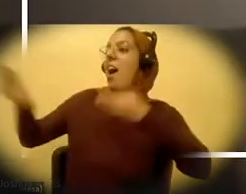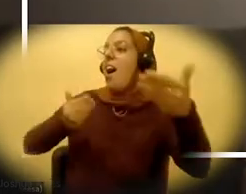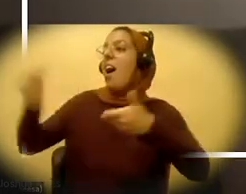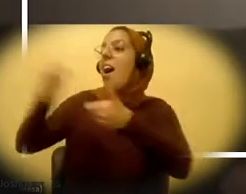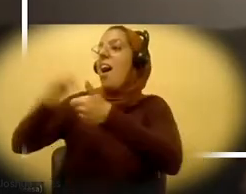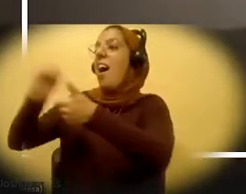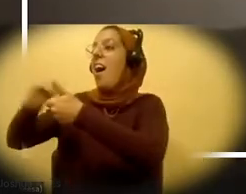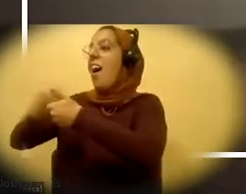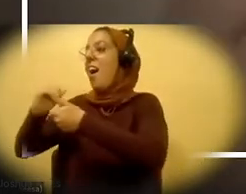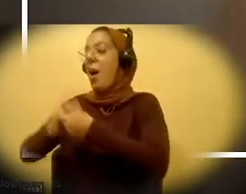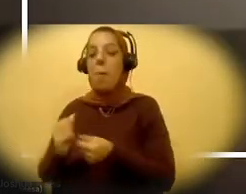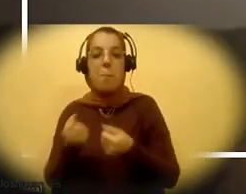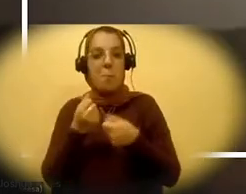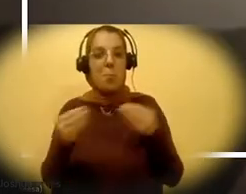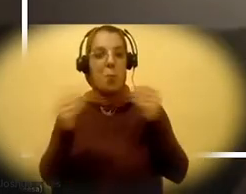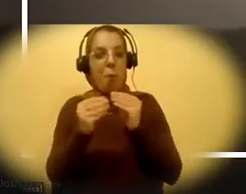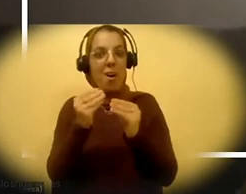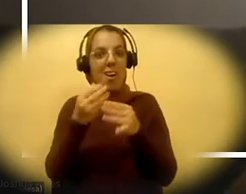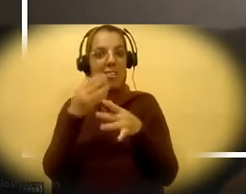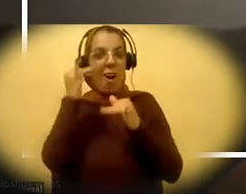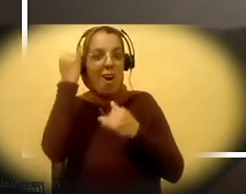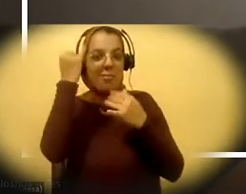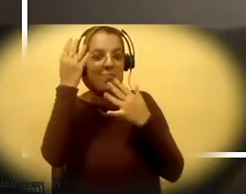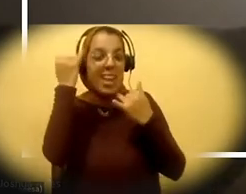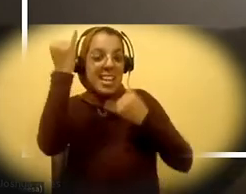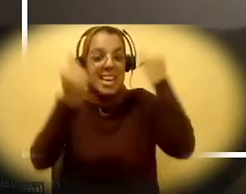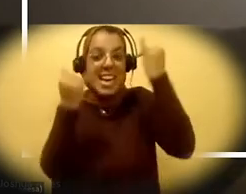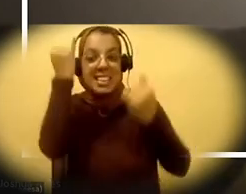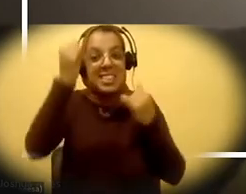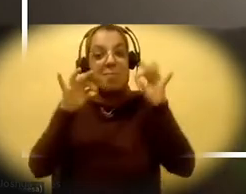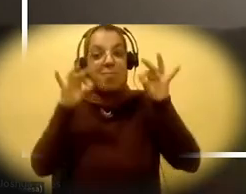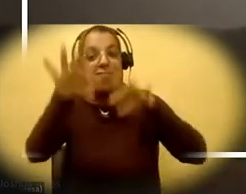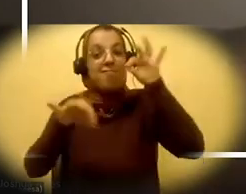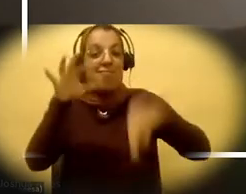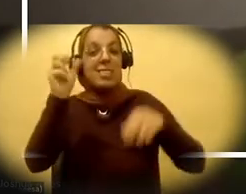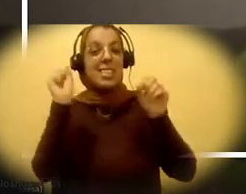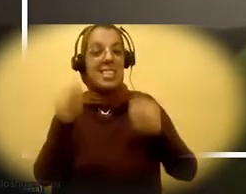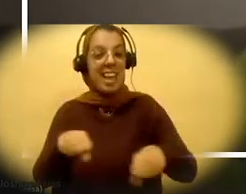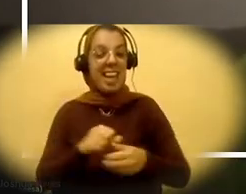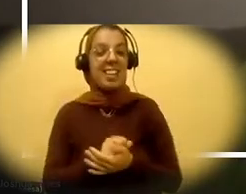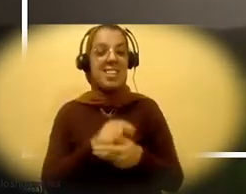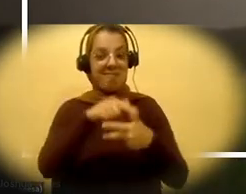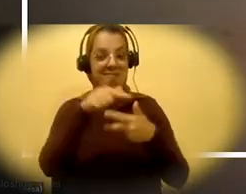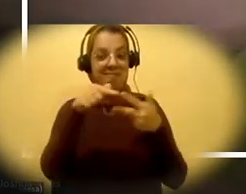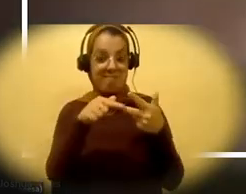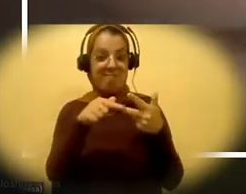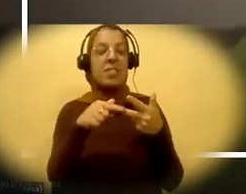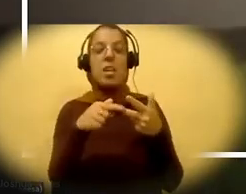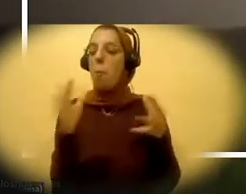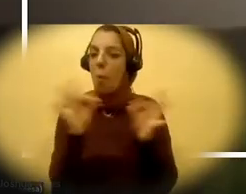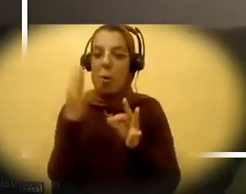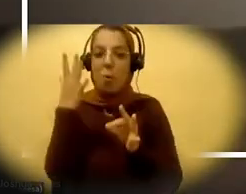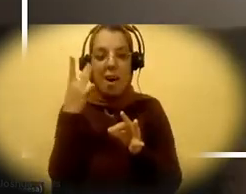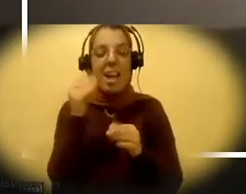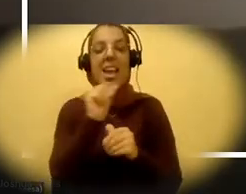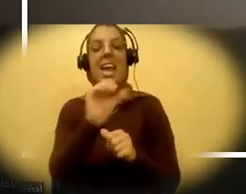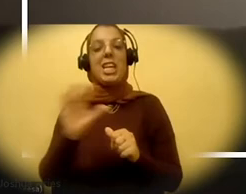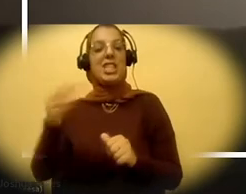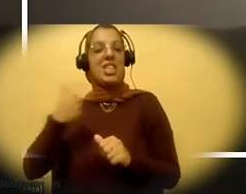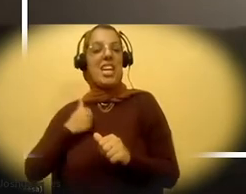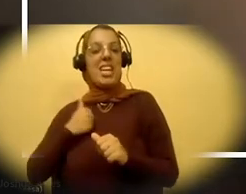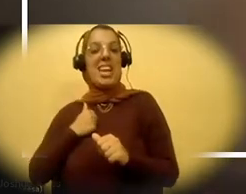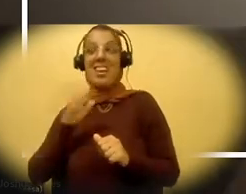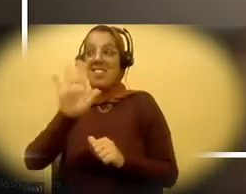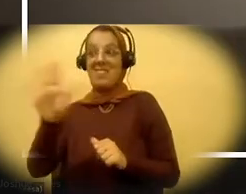So that, I feel, will help really push, you know, Asian Canadian voices out there in general. So let's, for example,